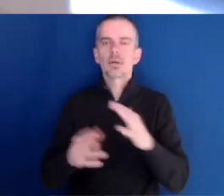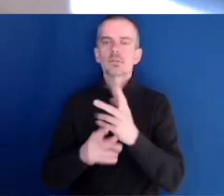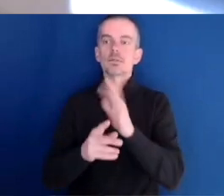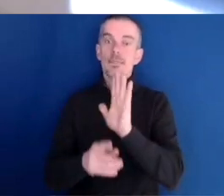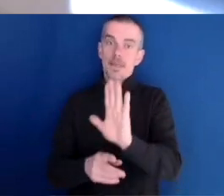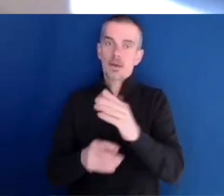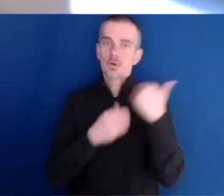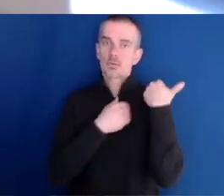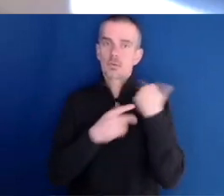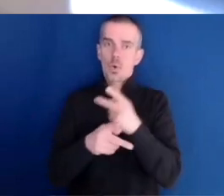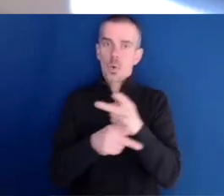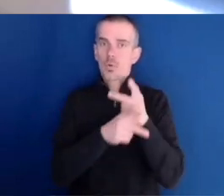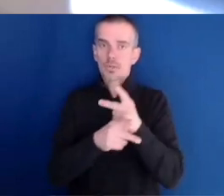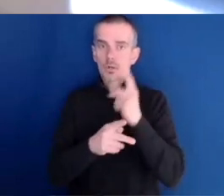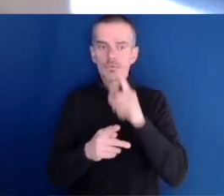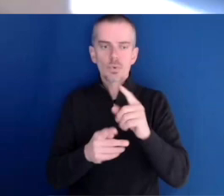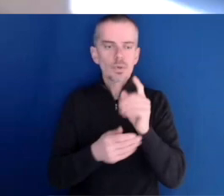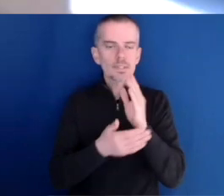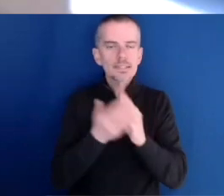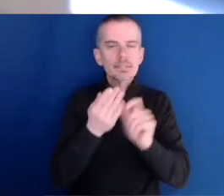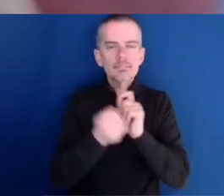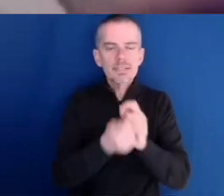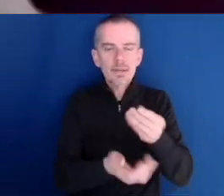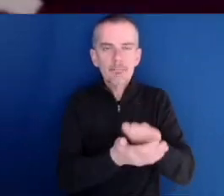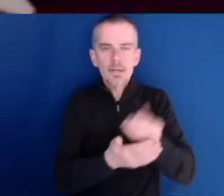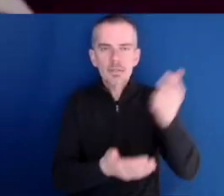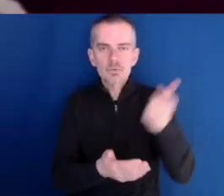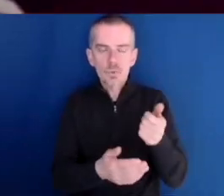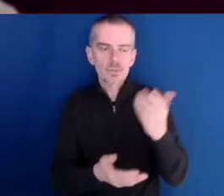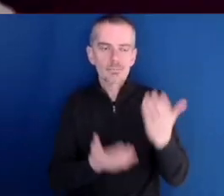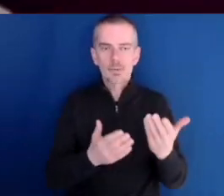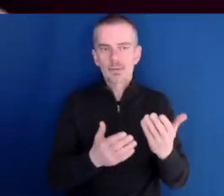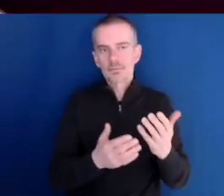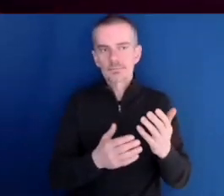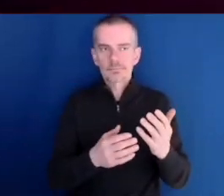certain funding sources may be higher depending on their preference, but